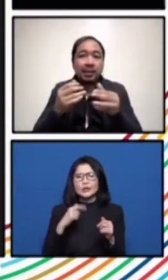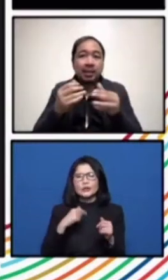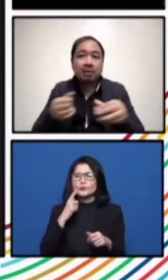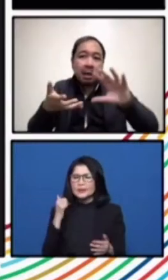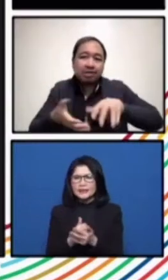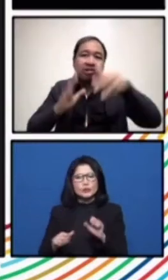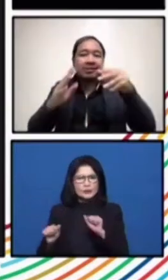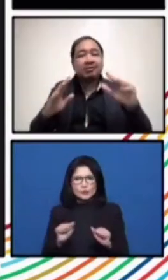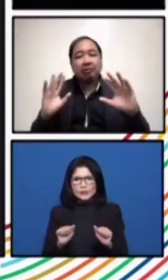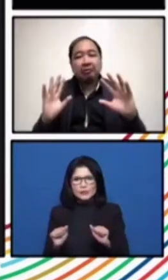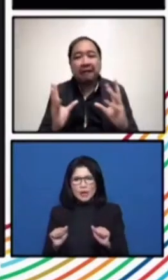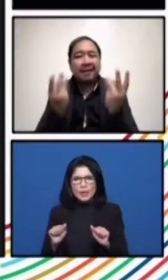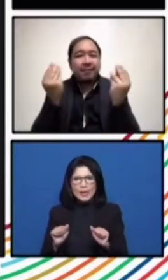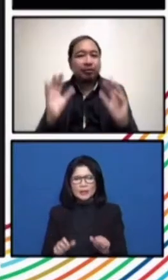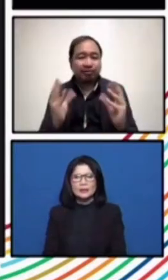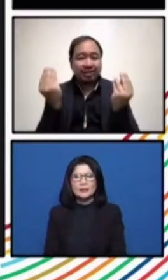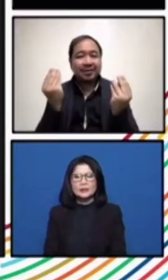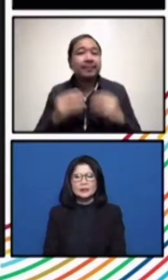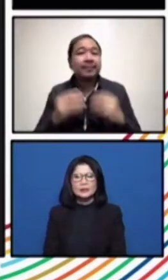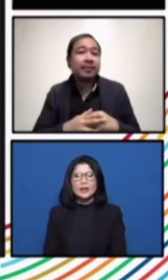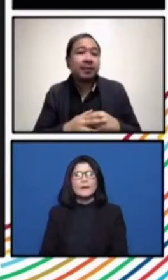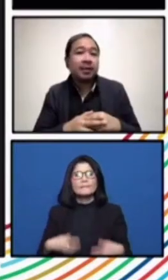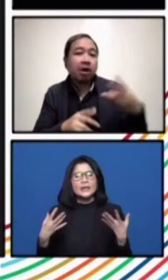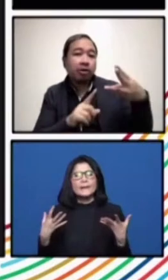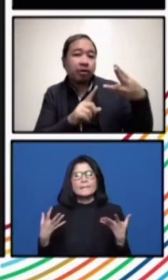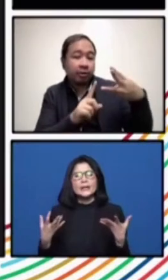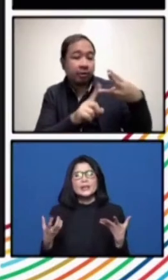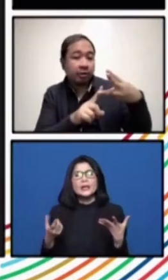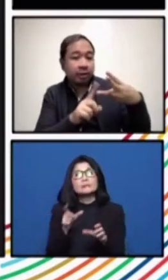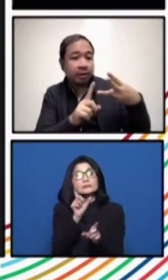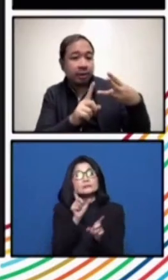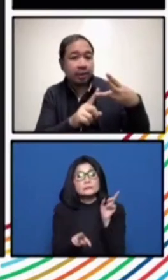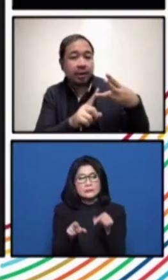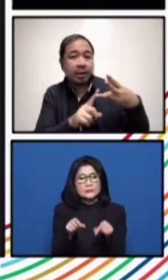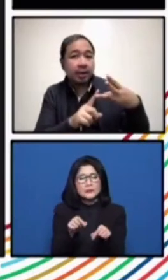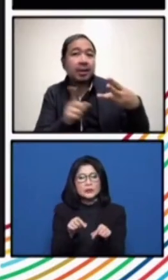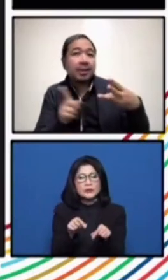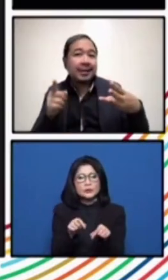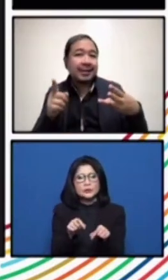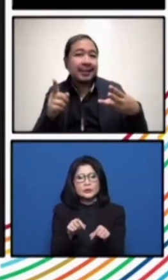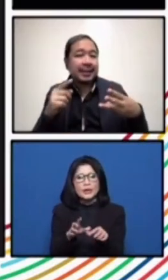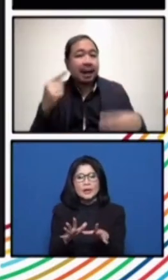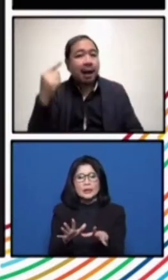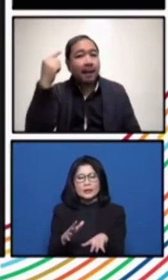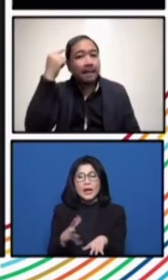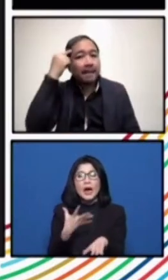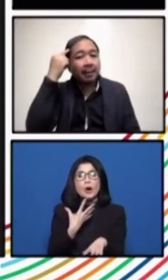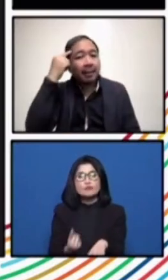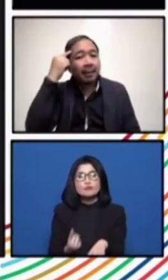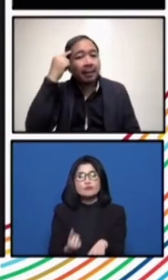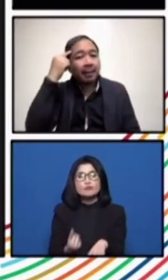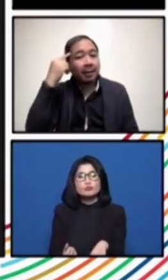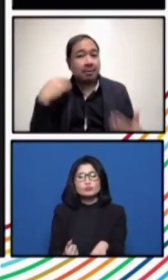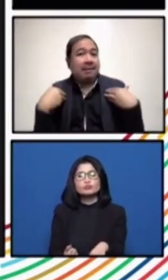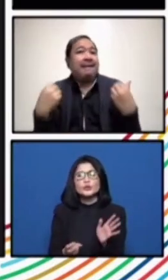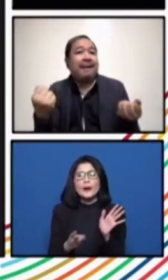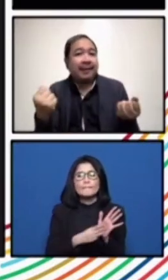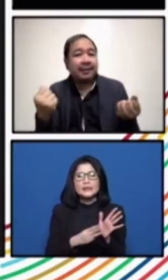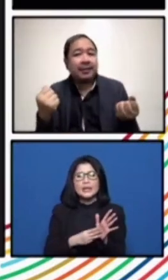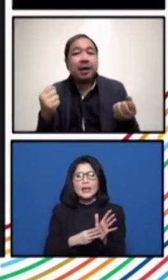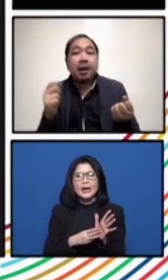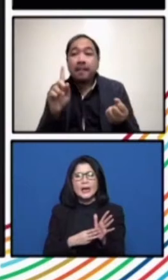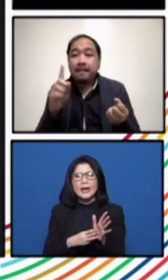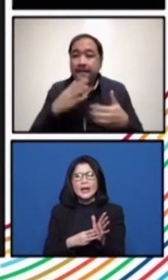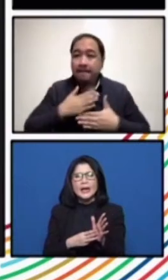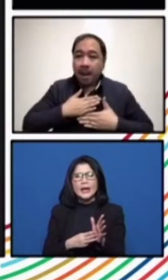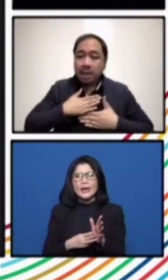people with some other discipline mental health Madam said just now uh my my concern as